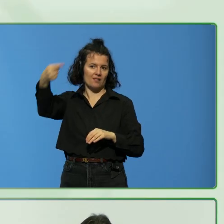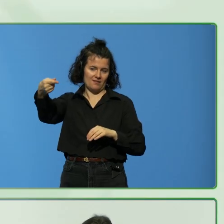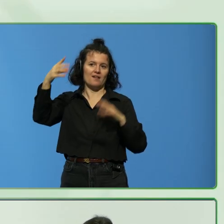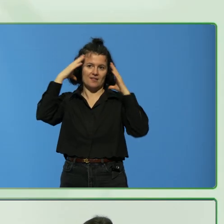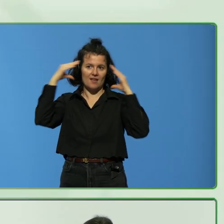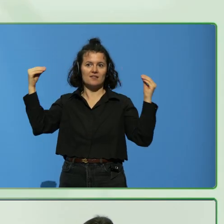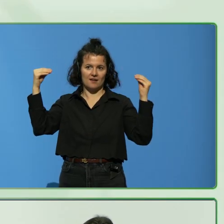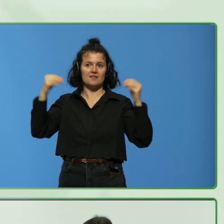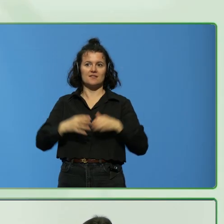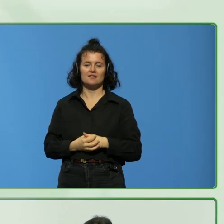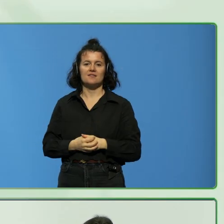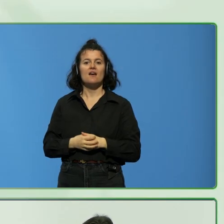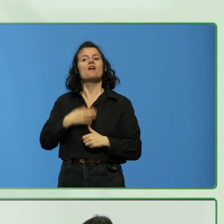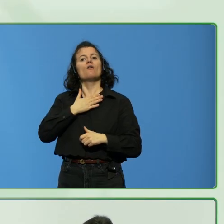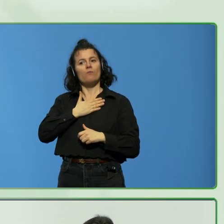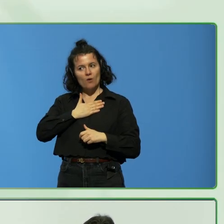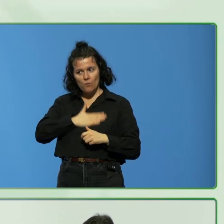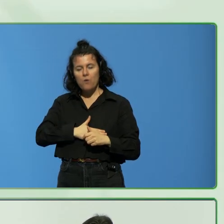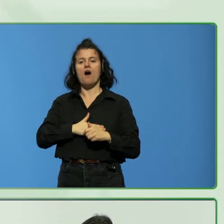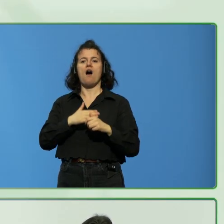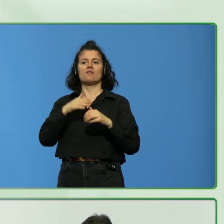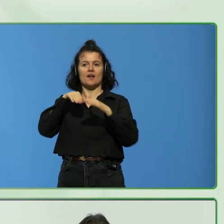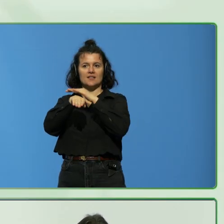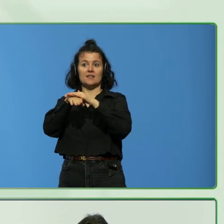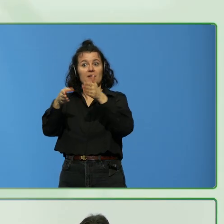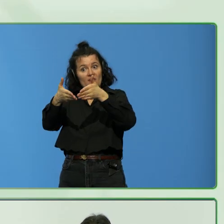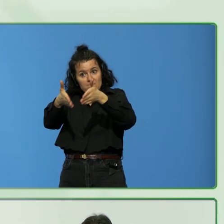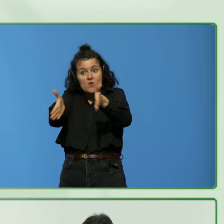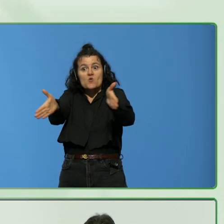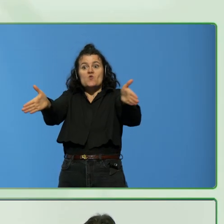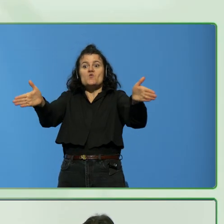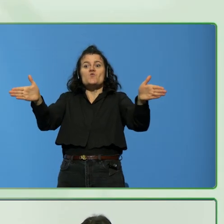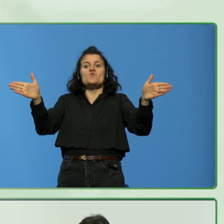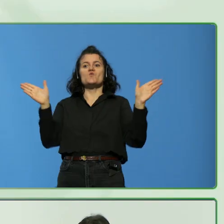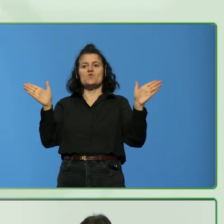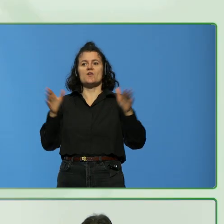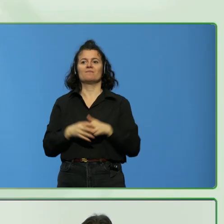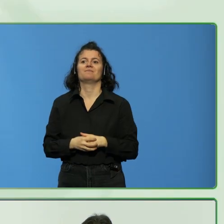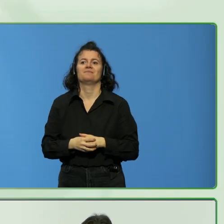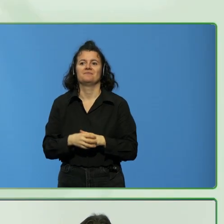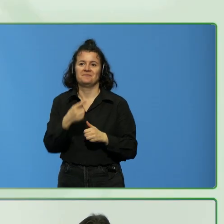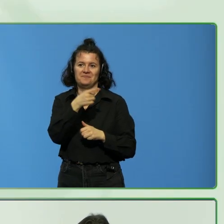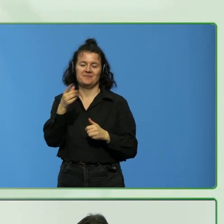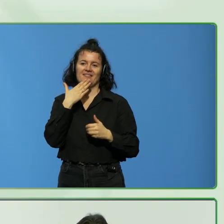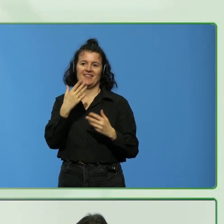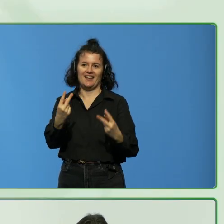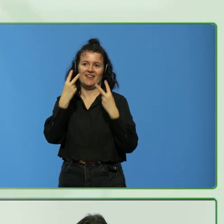The ambition is to make it more accessible. So thank you very